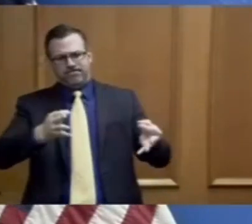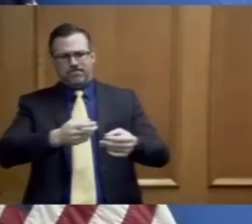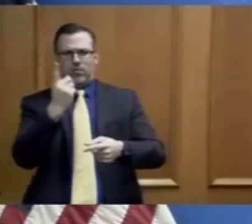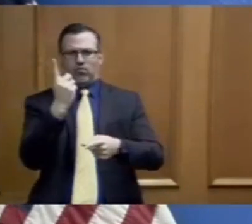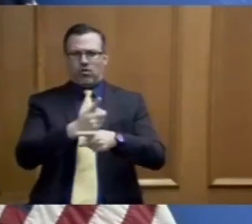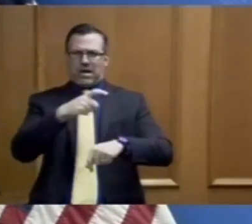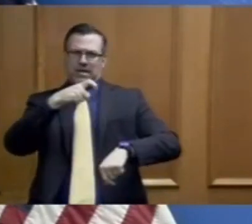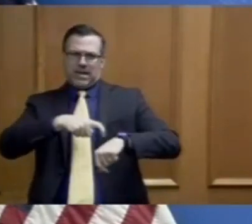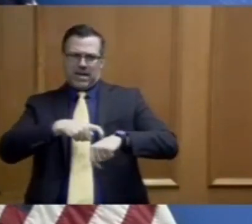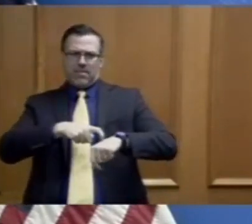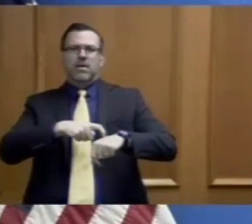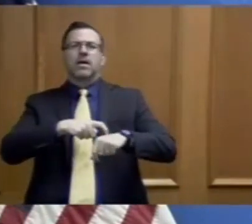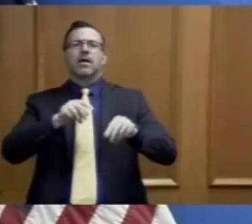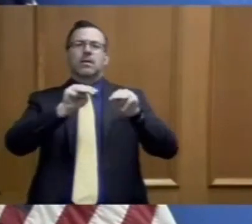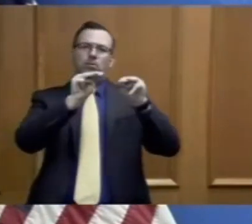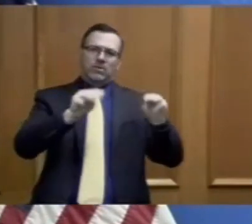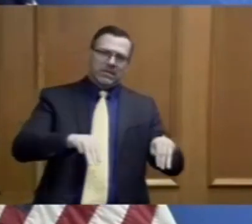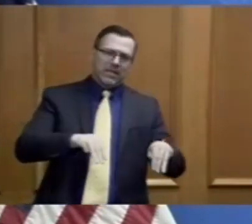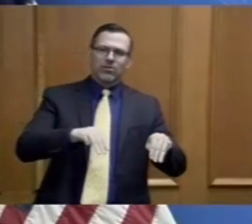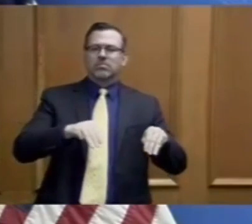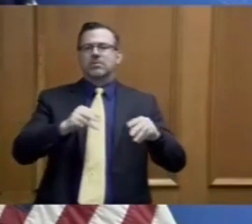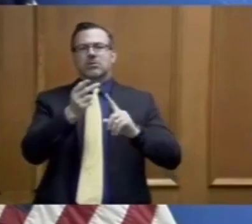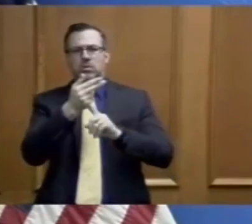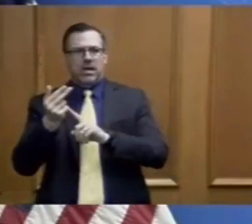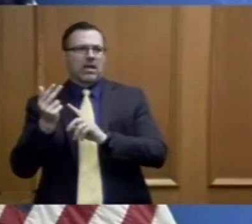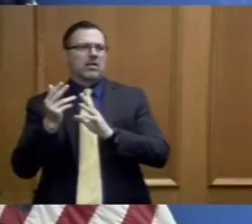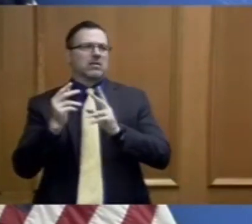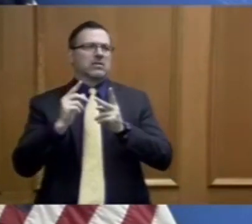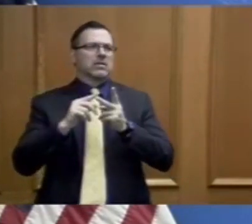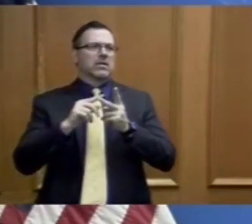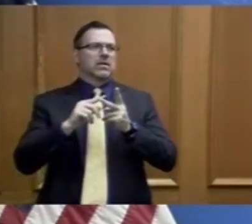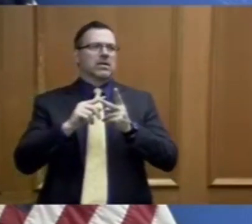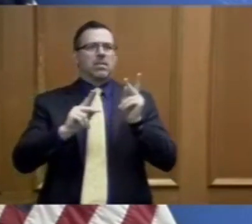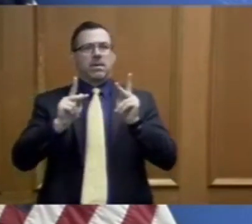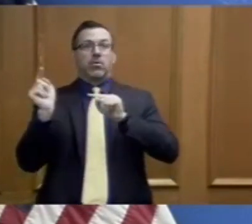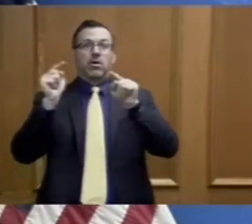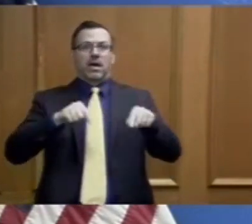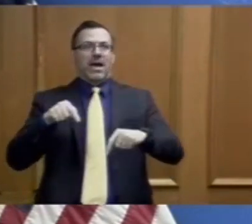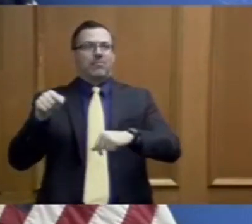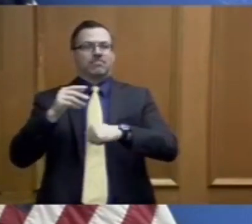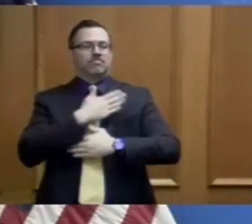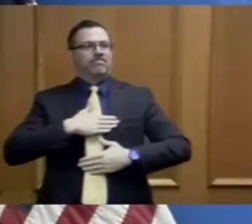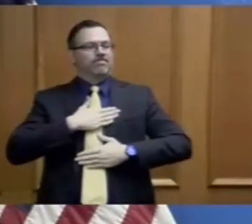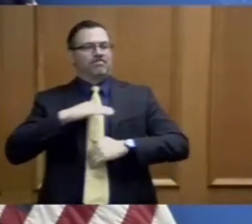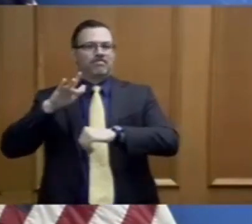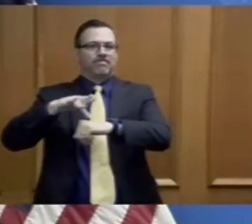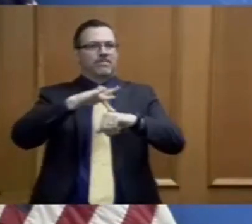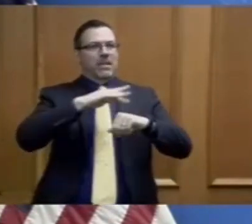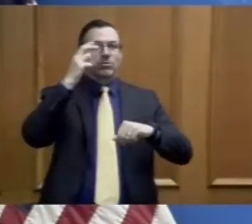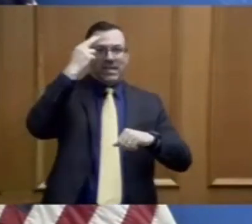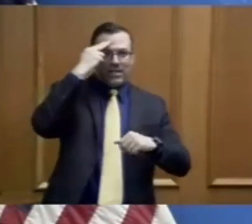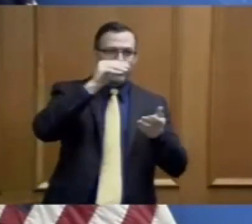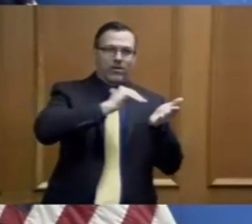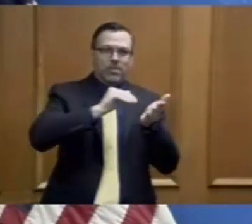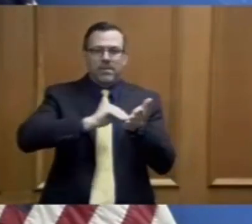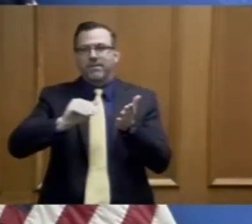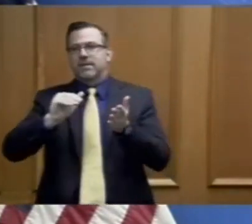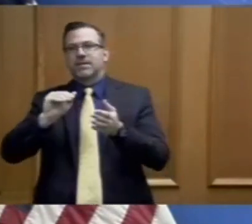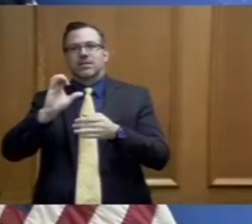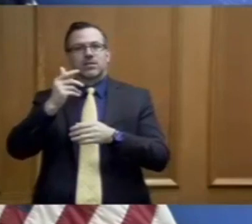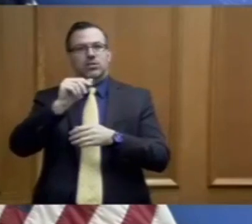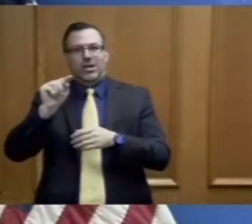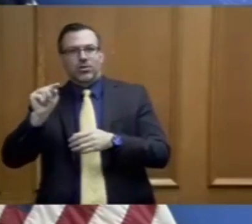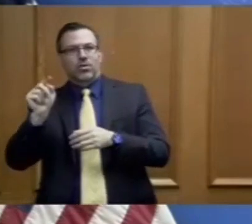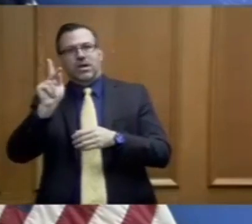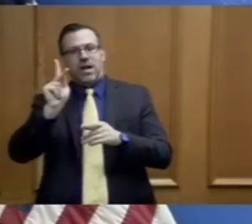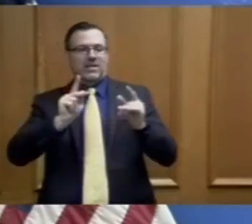work. We know right now we are not encouraging travel from other states to come into our communities because